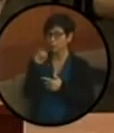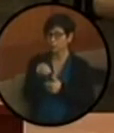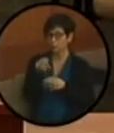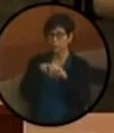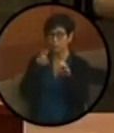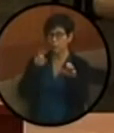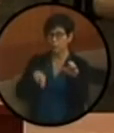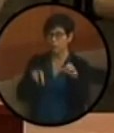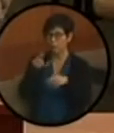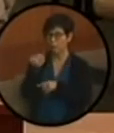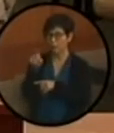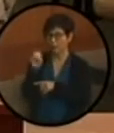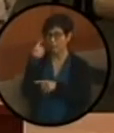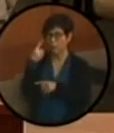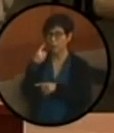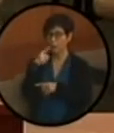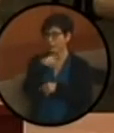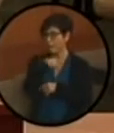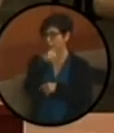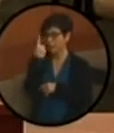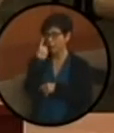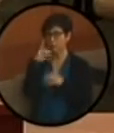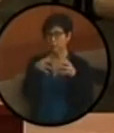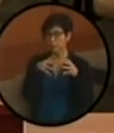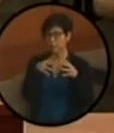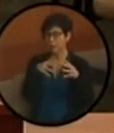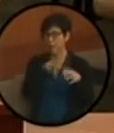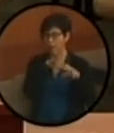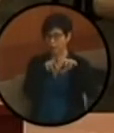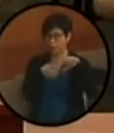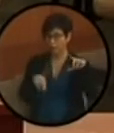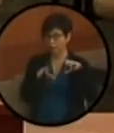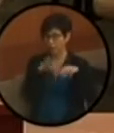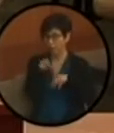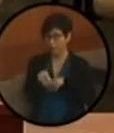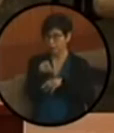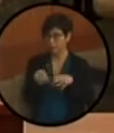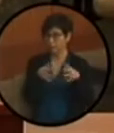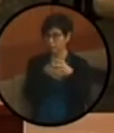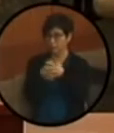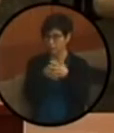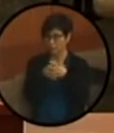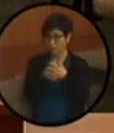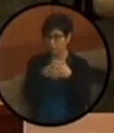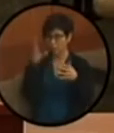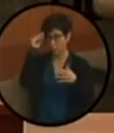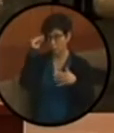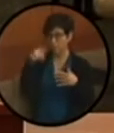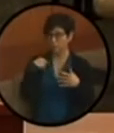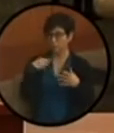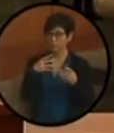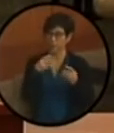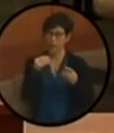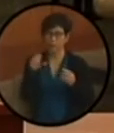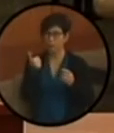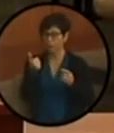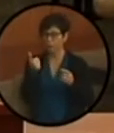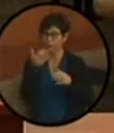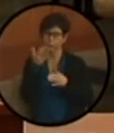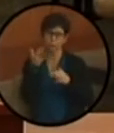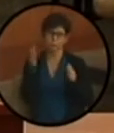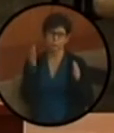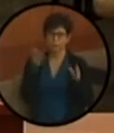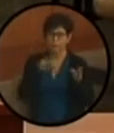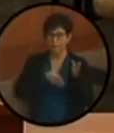and some minorities here in Columbia. There is a huge issue of any type of 54% of